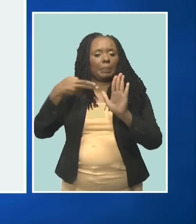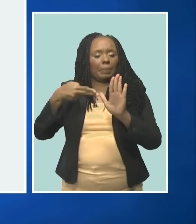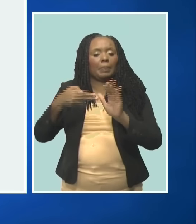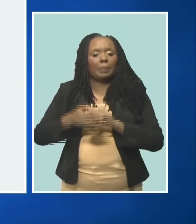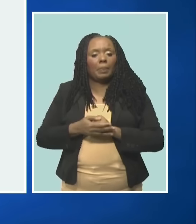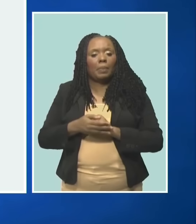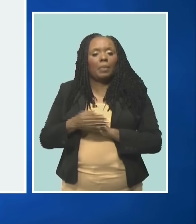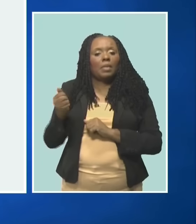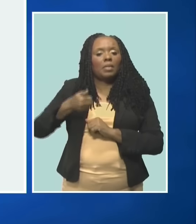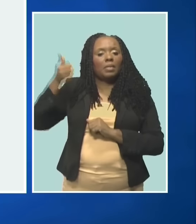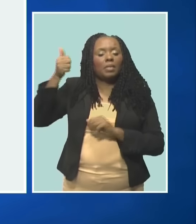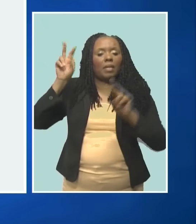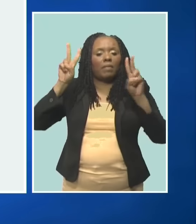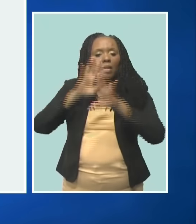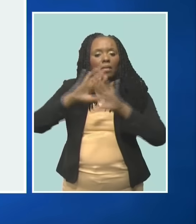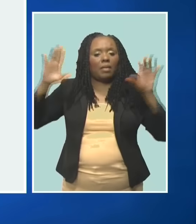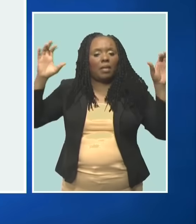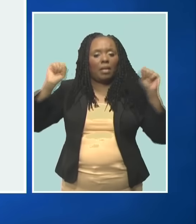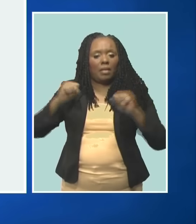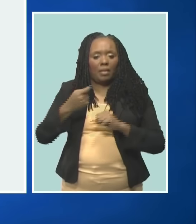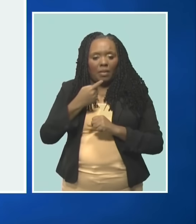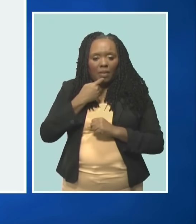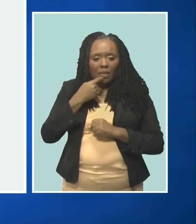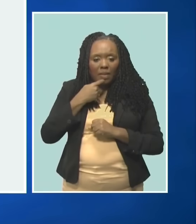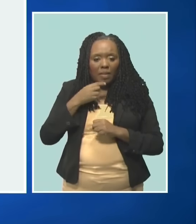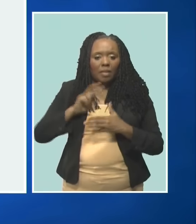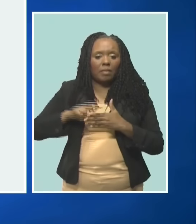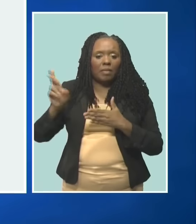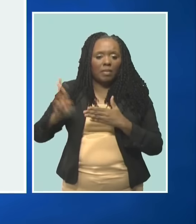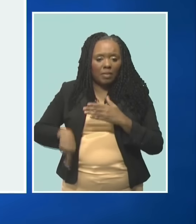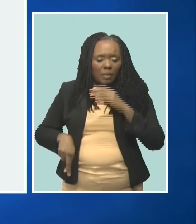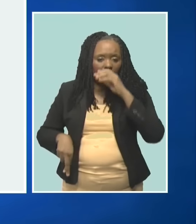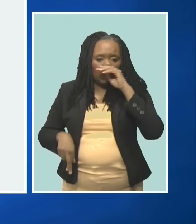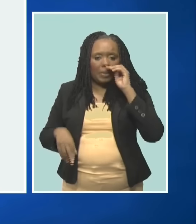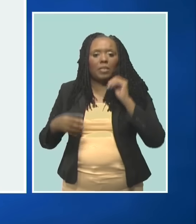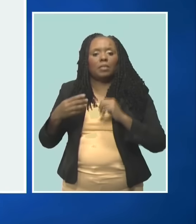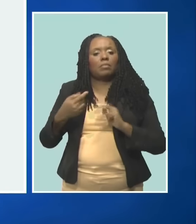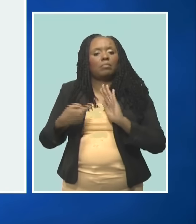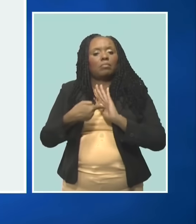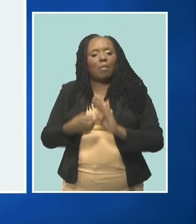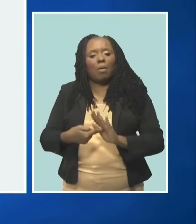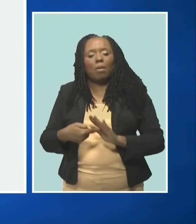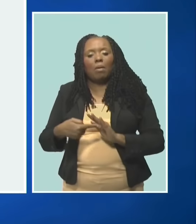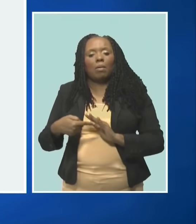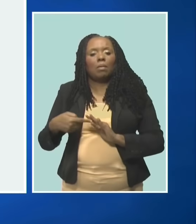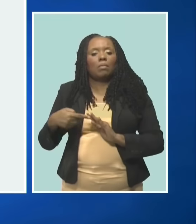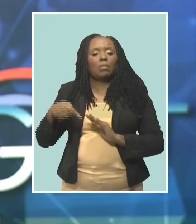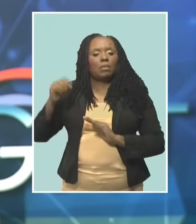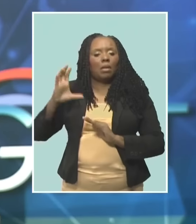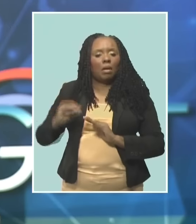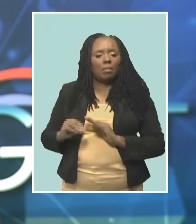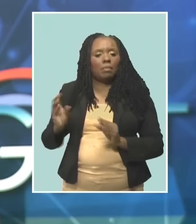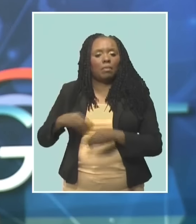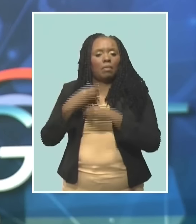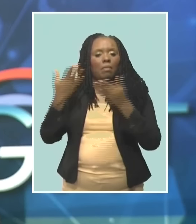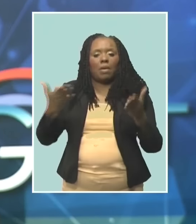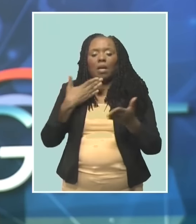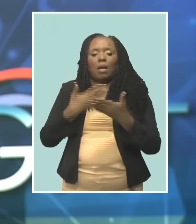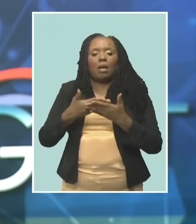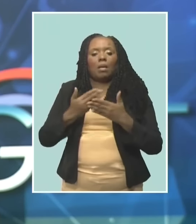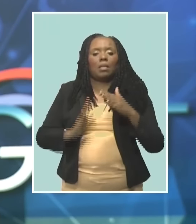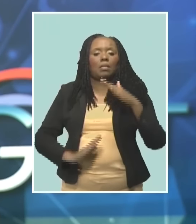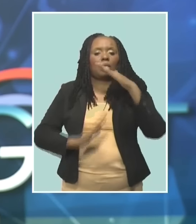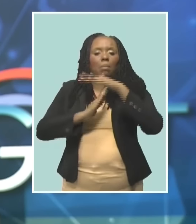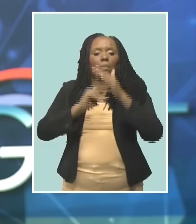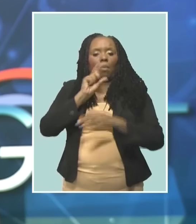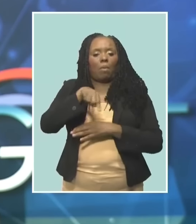for Sales and Marketing, Luke Tickner, says the results validate Harris Paints' long-standing commitment to providing top-quality products that